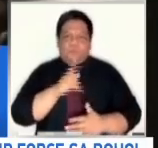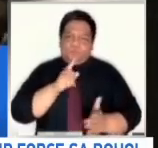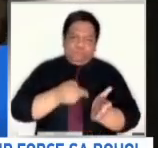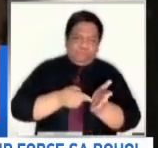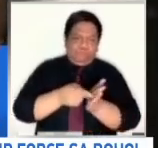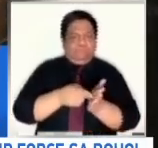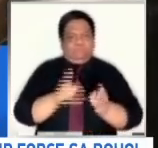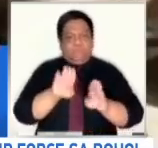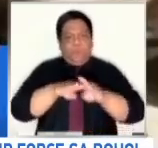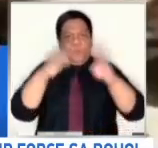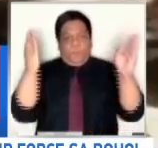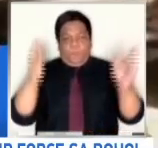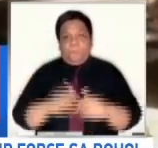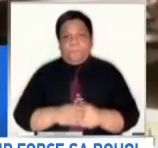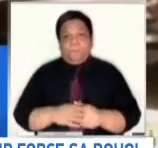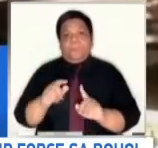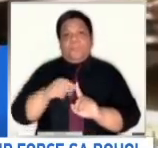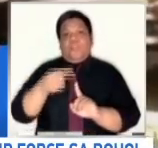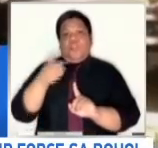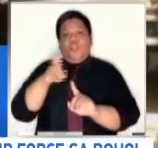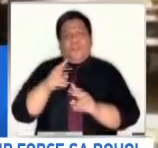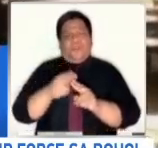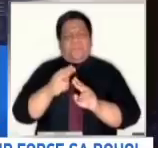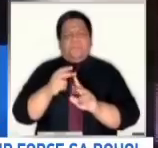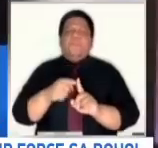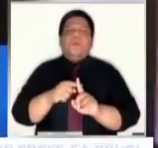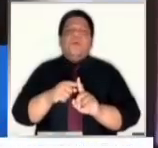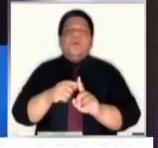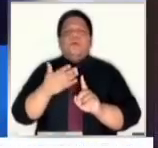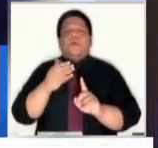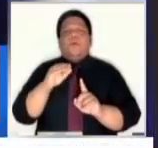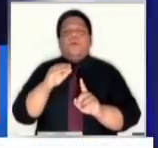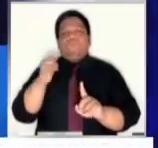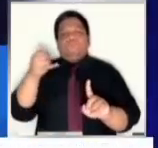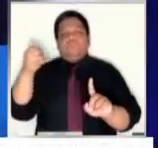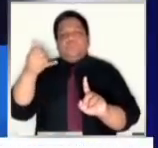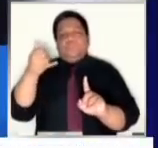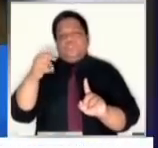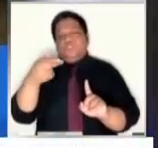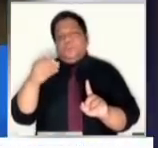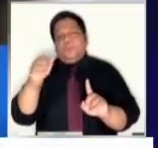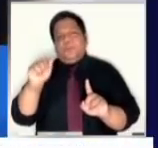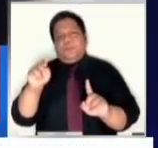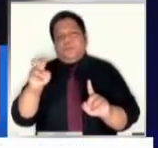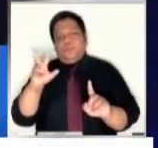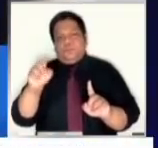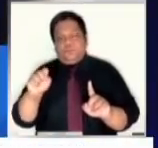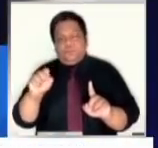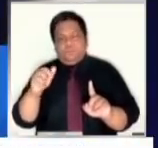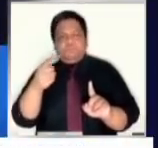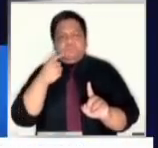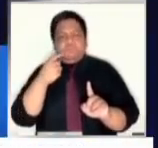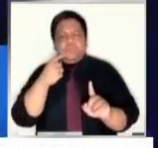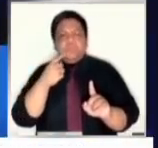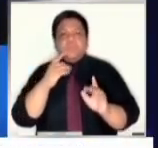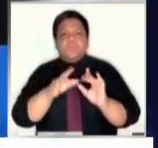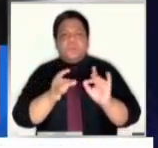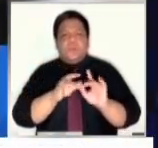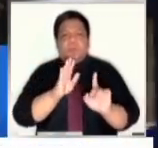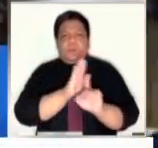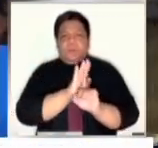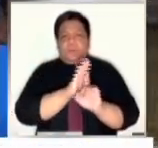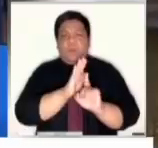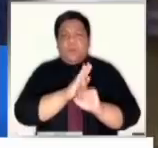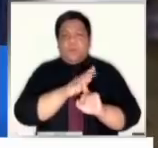Sinabi ni H.E.R. sa Oscars backstage na kuha ng GMA new stringer na si Janet Susan Nepales. Makabulan din para sa Black at Asian communities ang